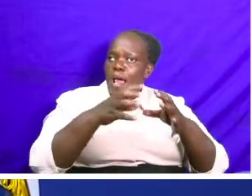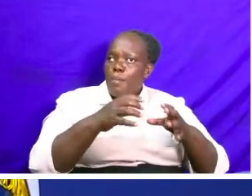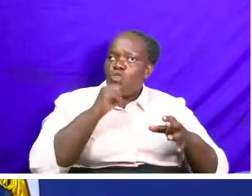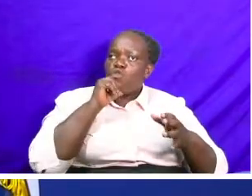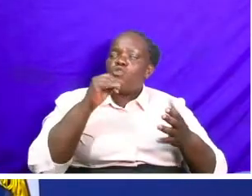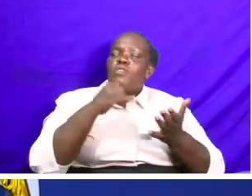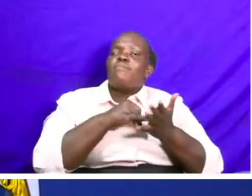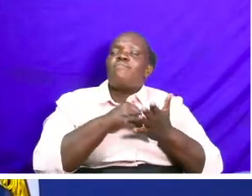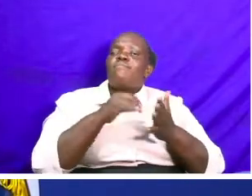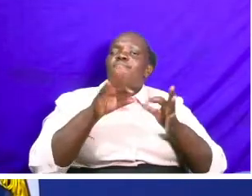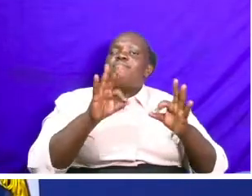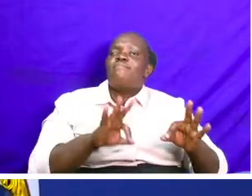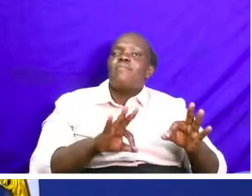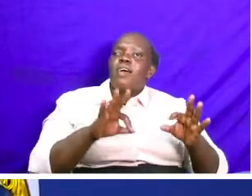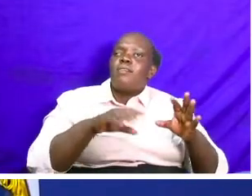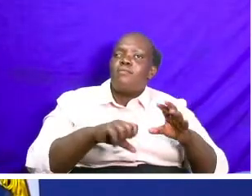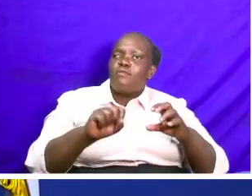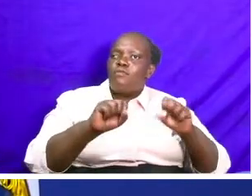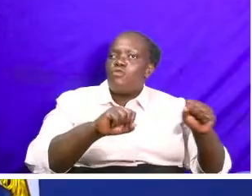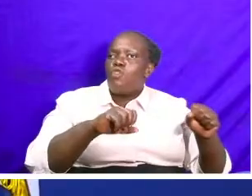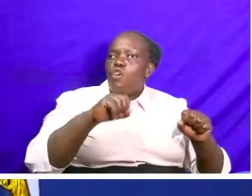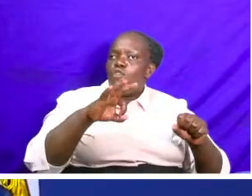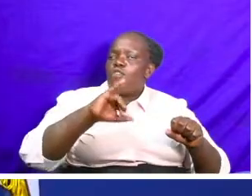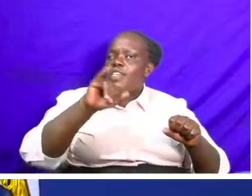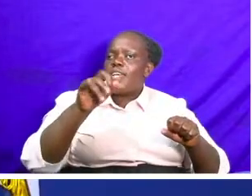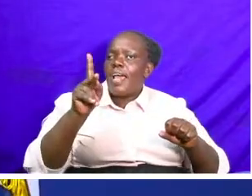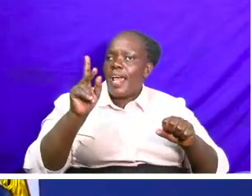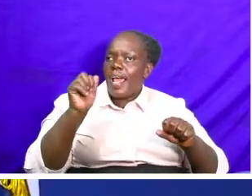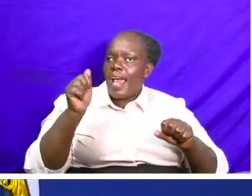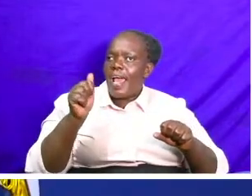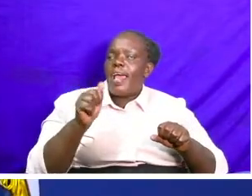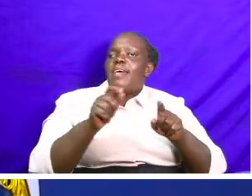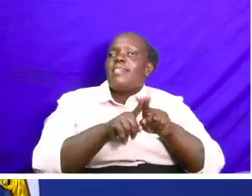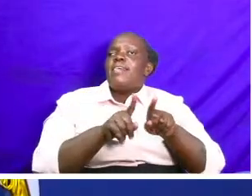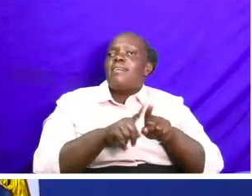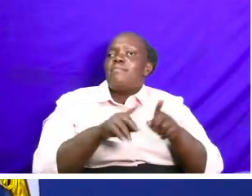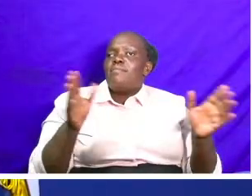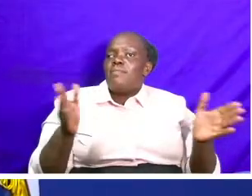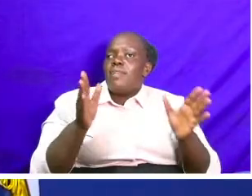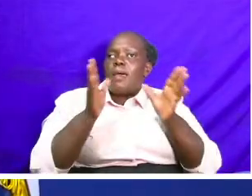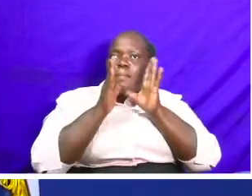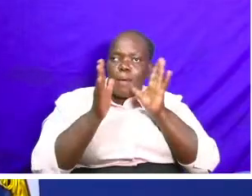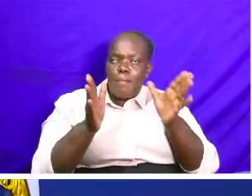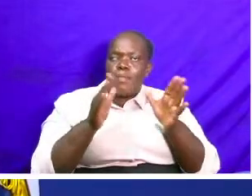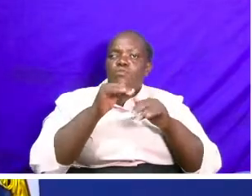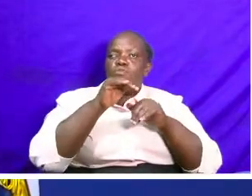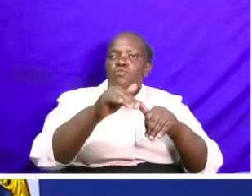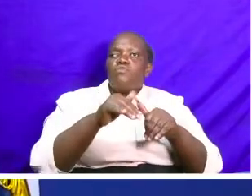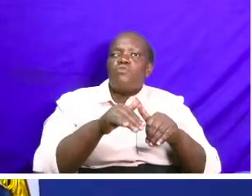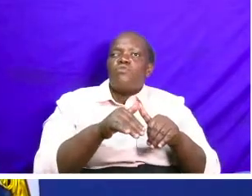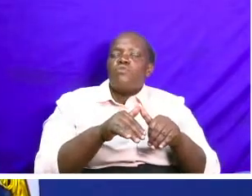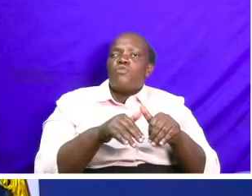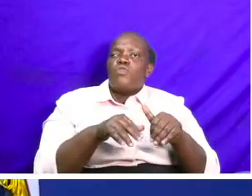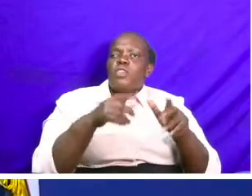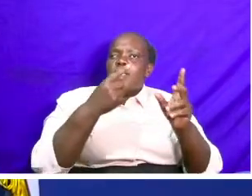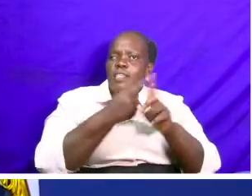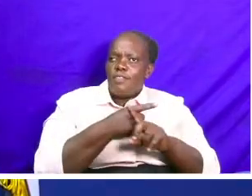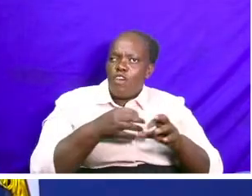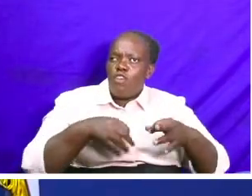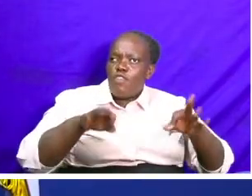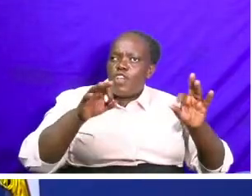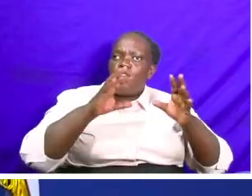in the modernization procurement of Jomo Kenyatta International Airport and urges the public to rely solely on verified